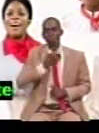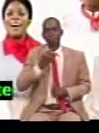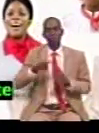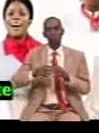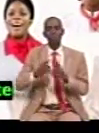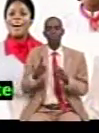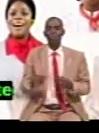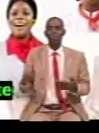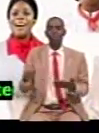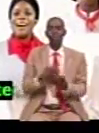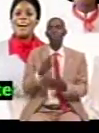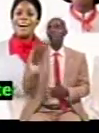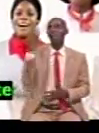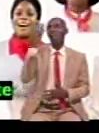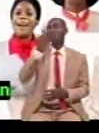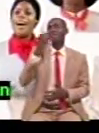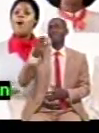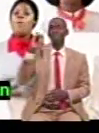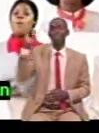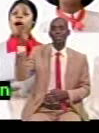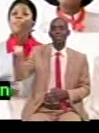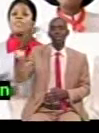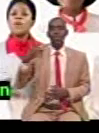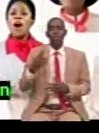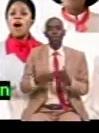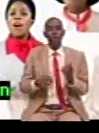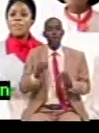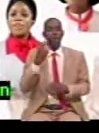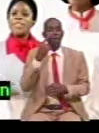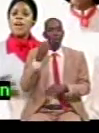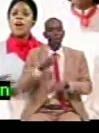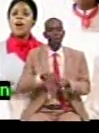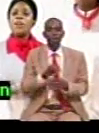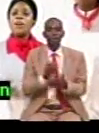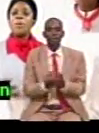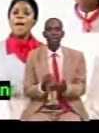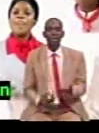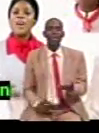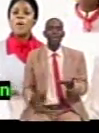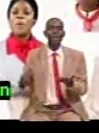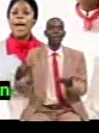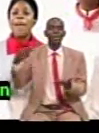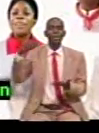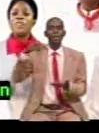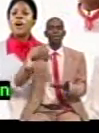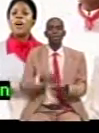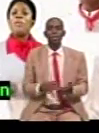start to sing amazing grace. What a sight on this road.